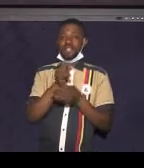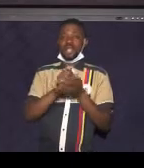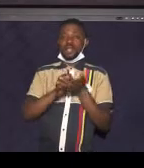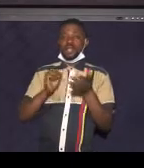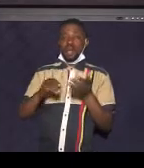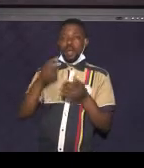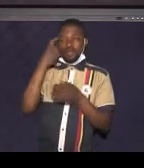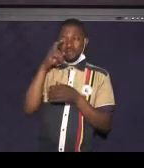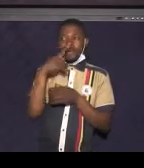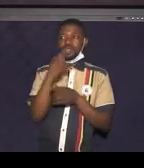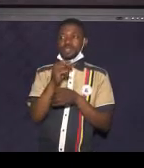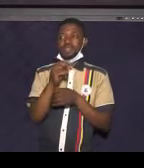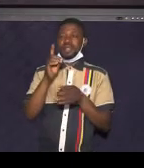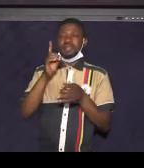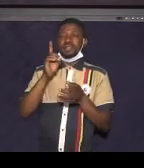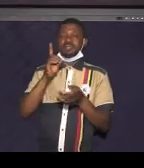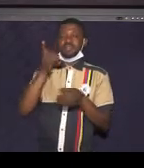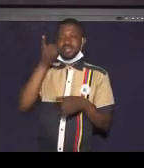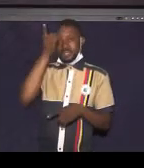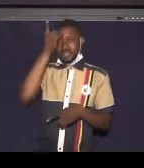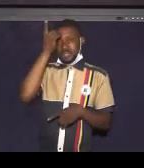Have plus found.